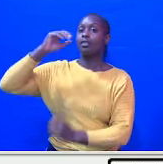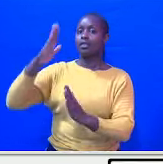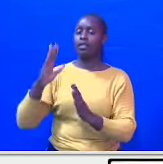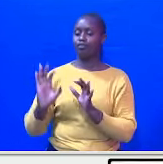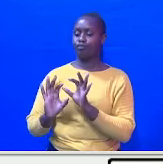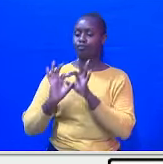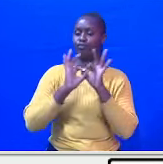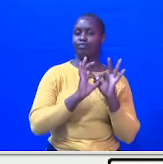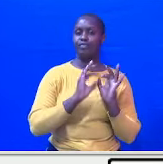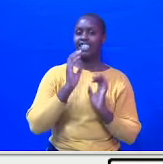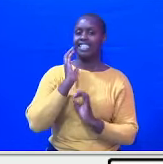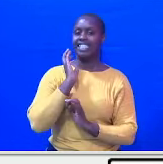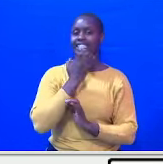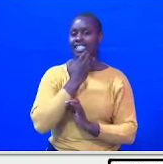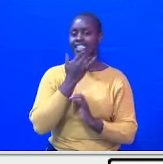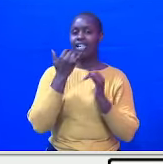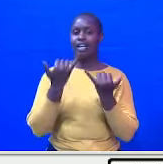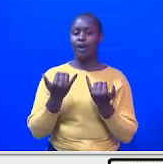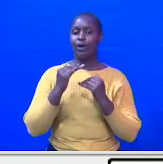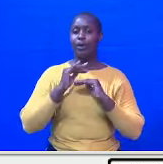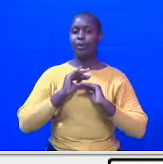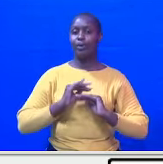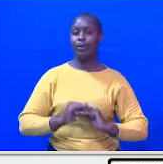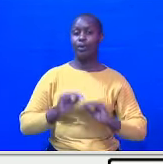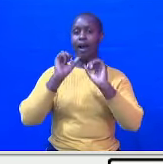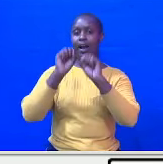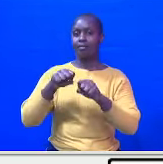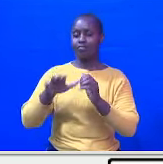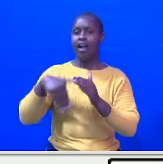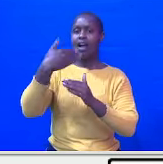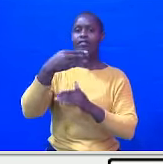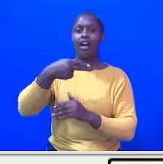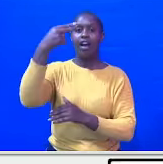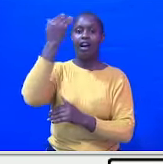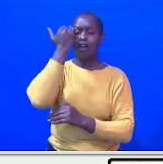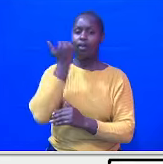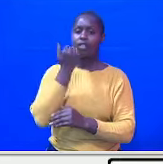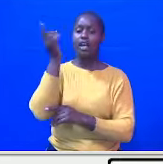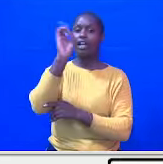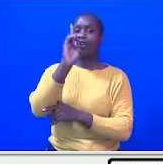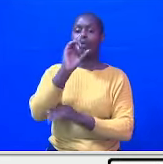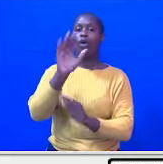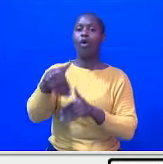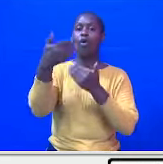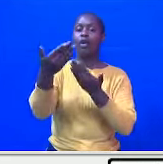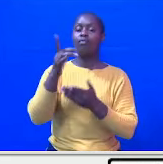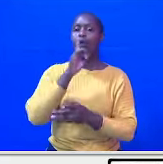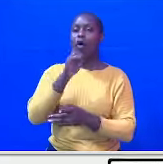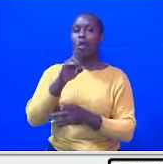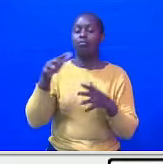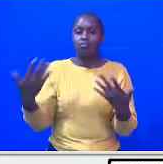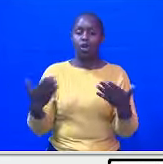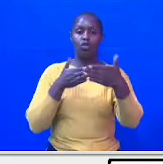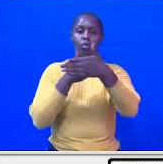Deputy President Rigathi Gachagua can now breathe a sigh of relief after the High Court in Nairobi issued temporary orders blocking their